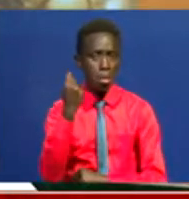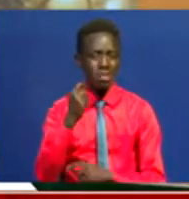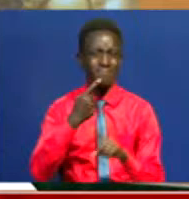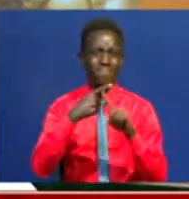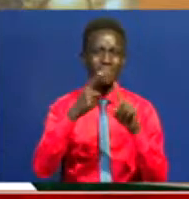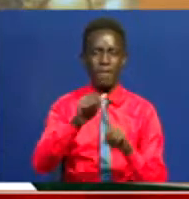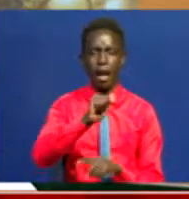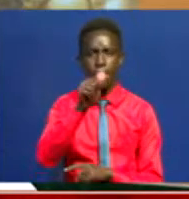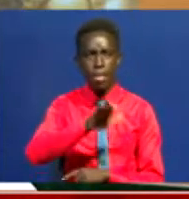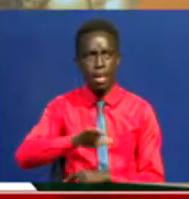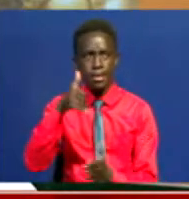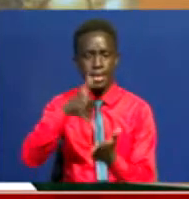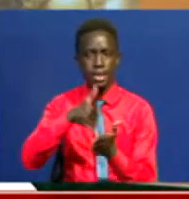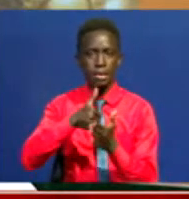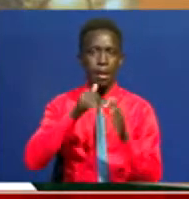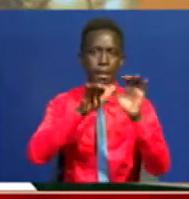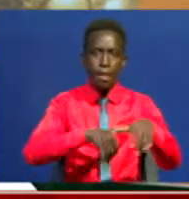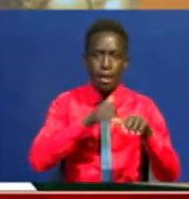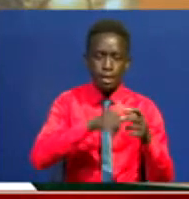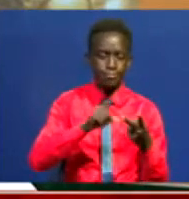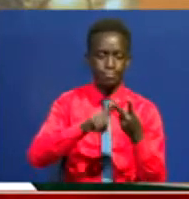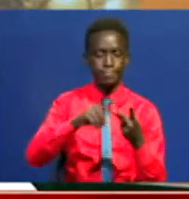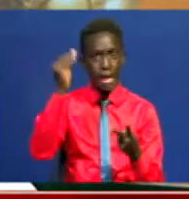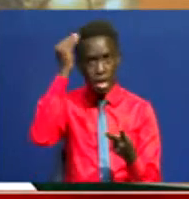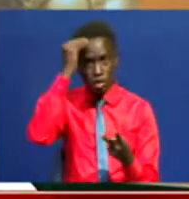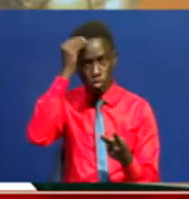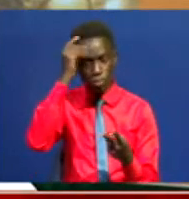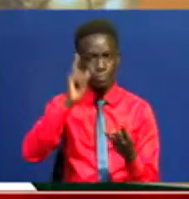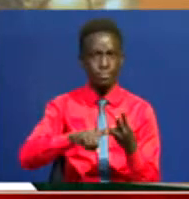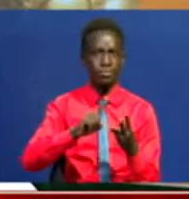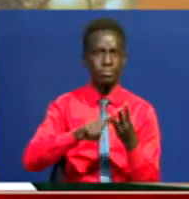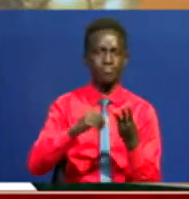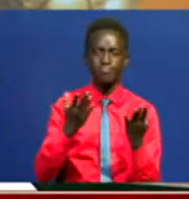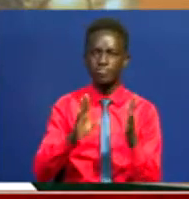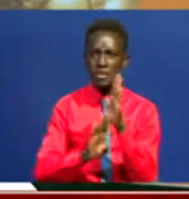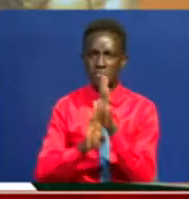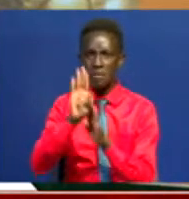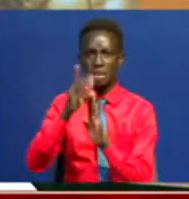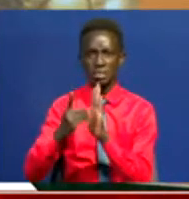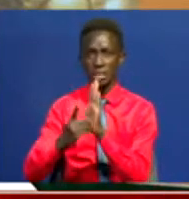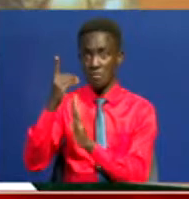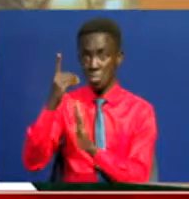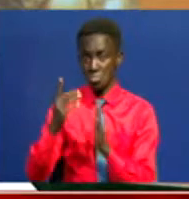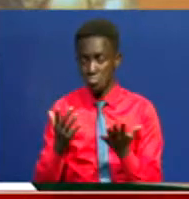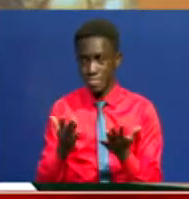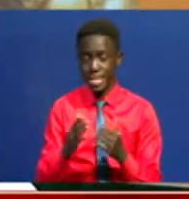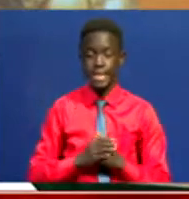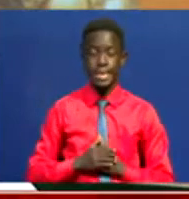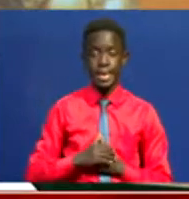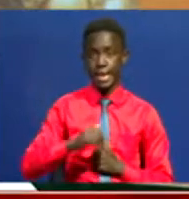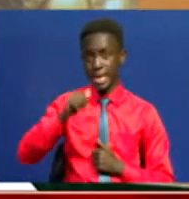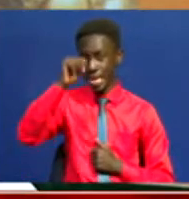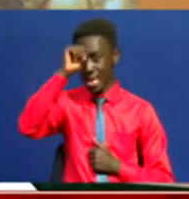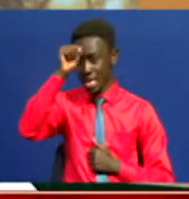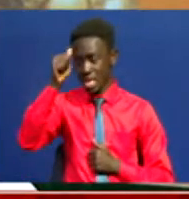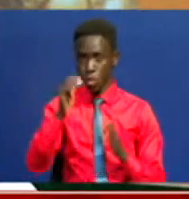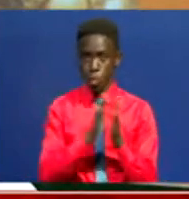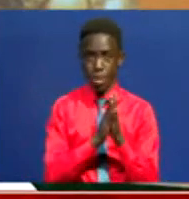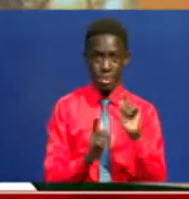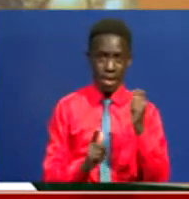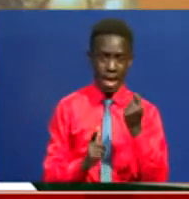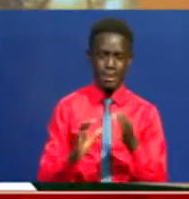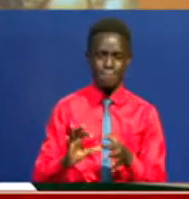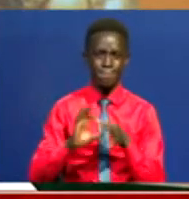including agriculture, education, and infrastructure development. Indian High Commissioner to Kenya, Namgya Khampa, notes the